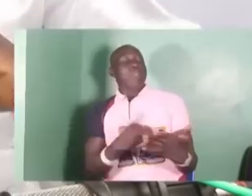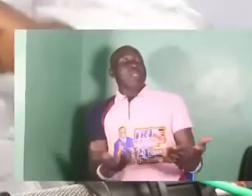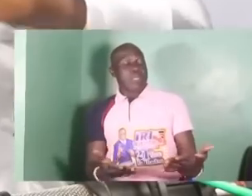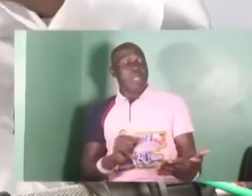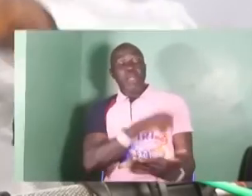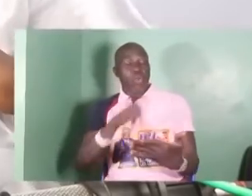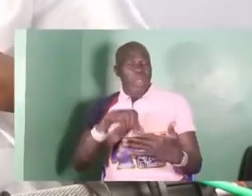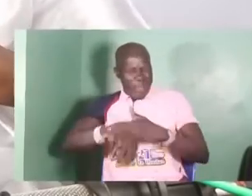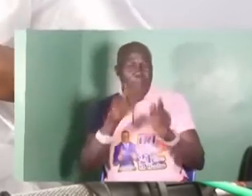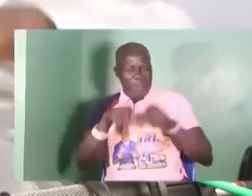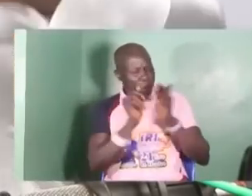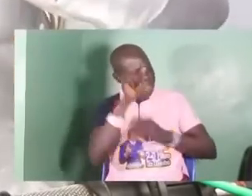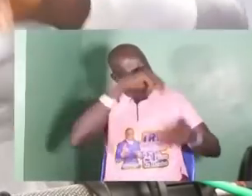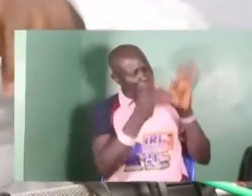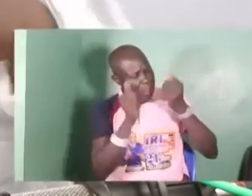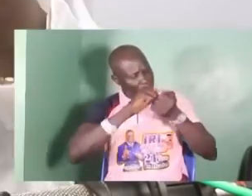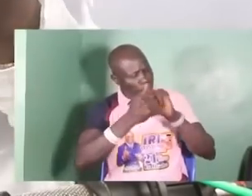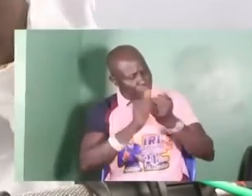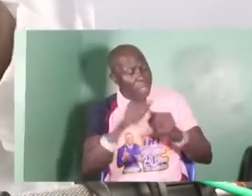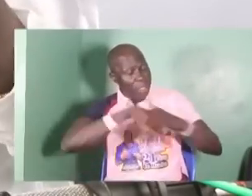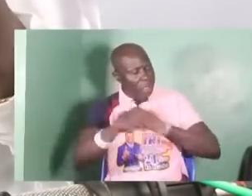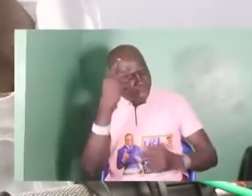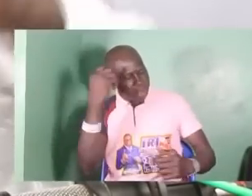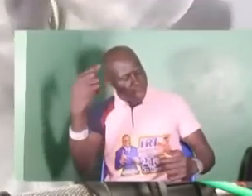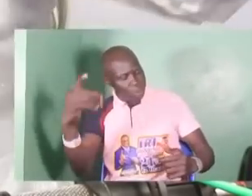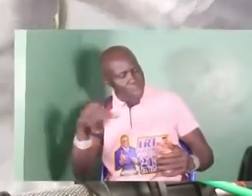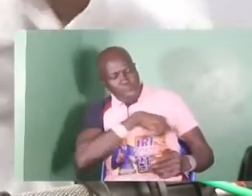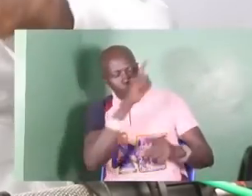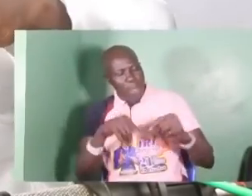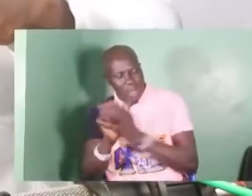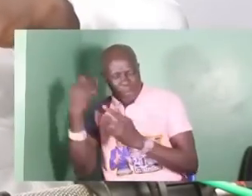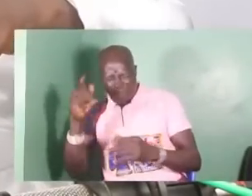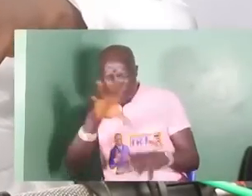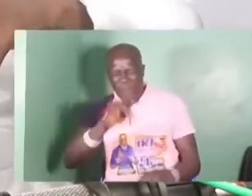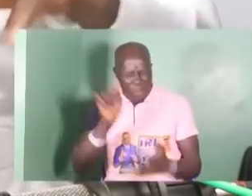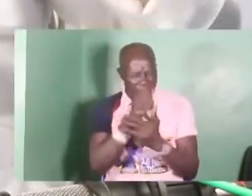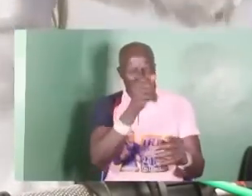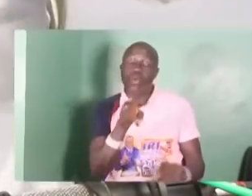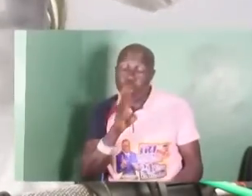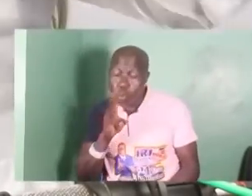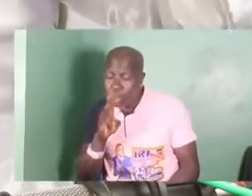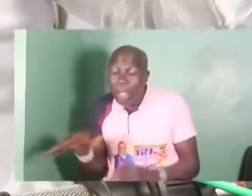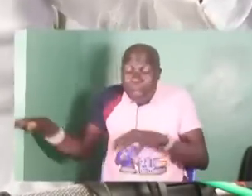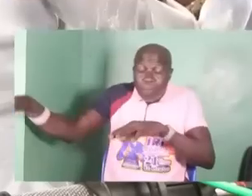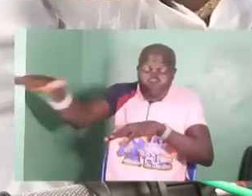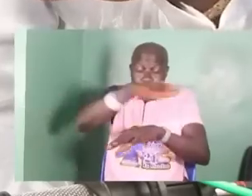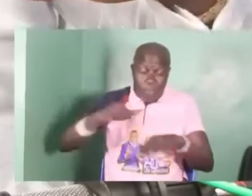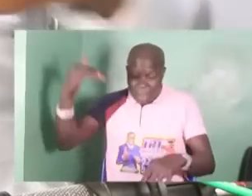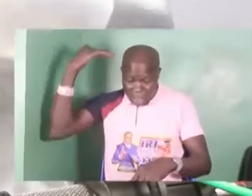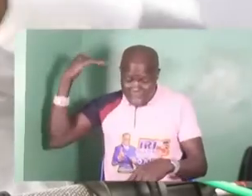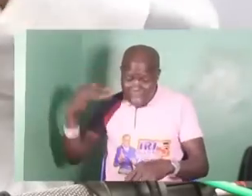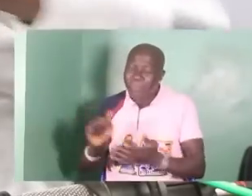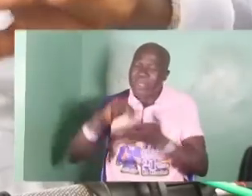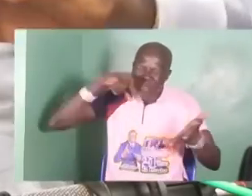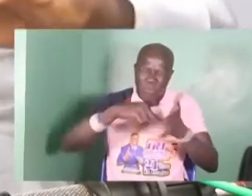no come out. Masala yola. Wa fo ko don bere si o. Ni ga lo bi na saya. The ruba na ya. Ani mo soro